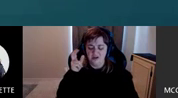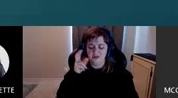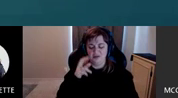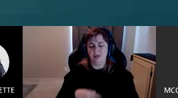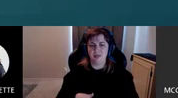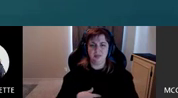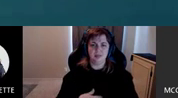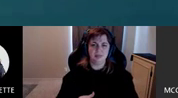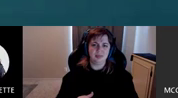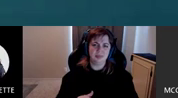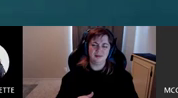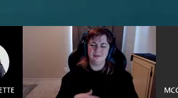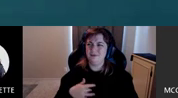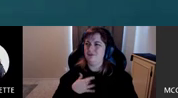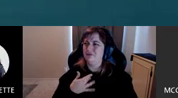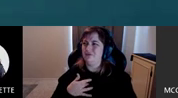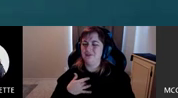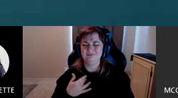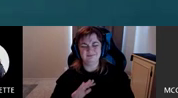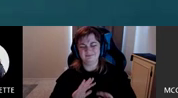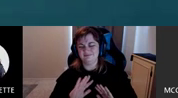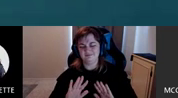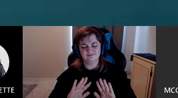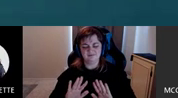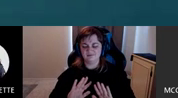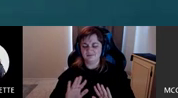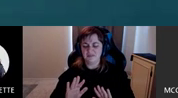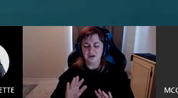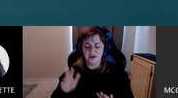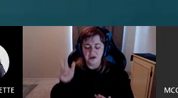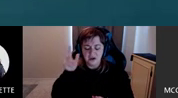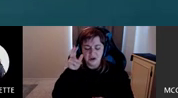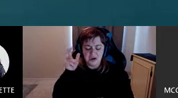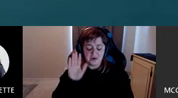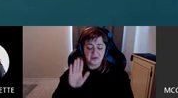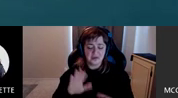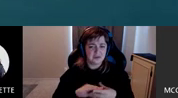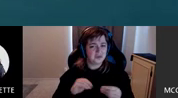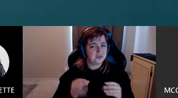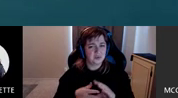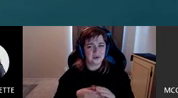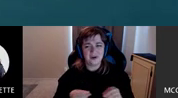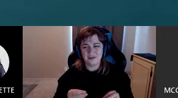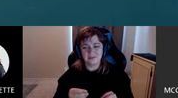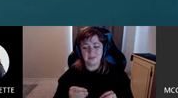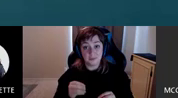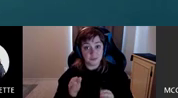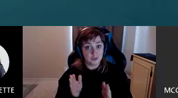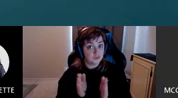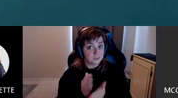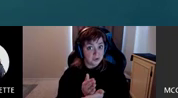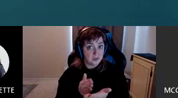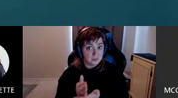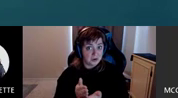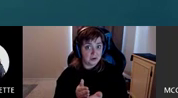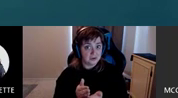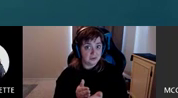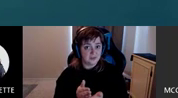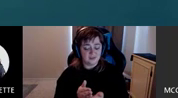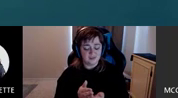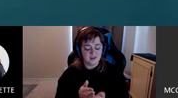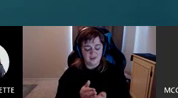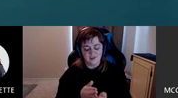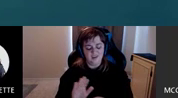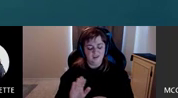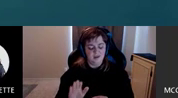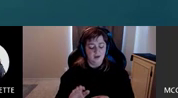how just overhearing those little bits from someone. And because that's all you see on TV, that's all you